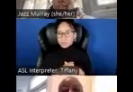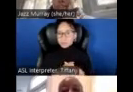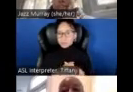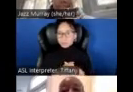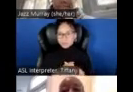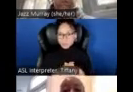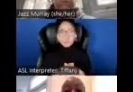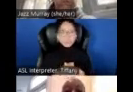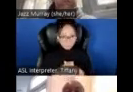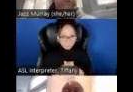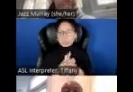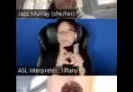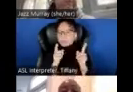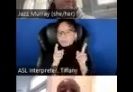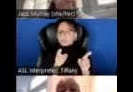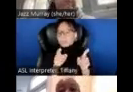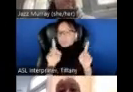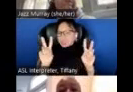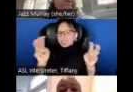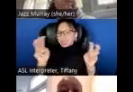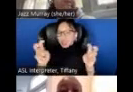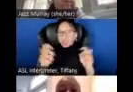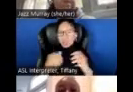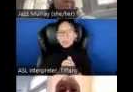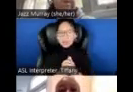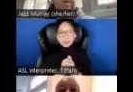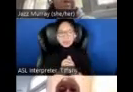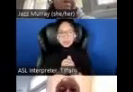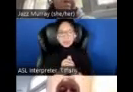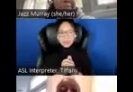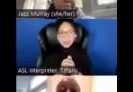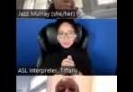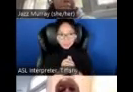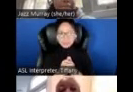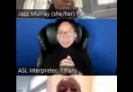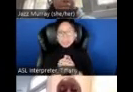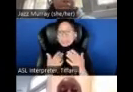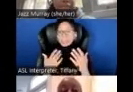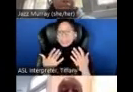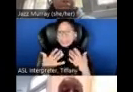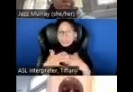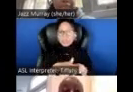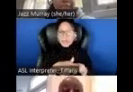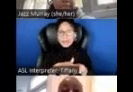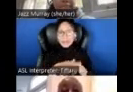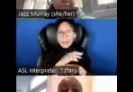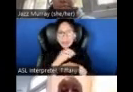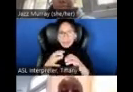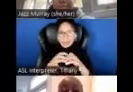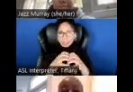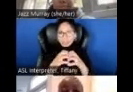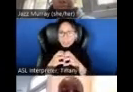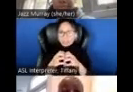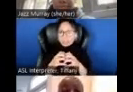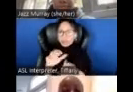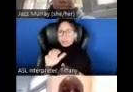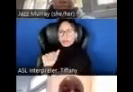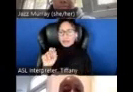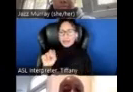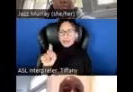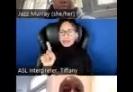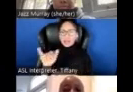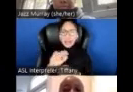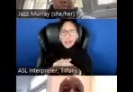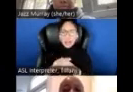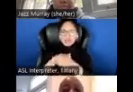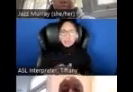So the title of our discussion today is Integrating an Intersectional Anti-Oppression Approach into Advocacy.